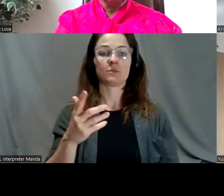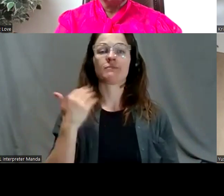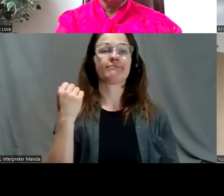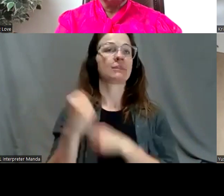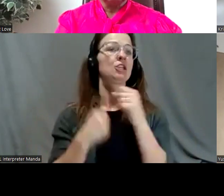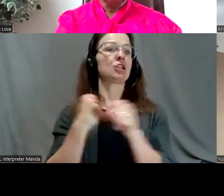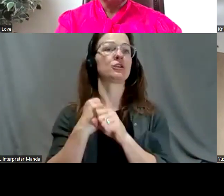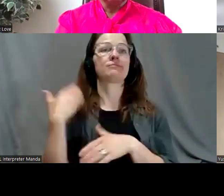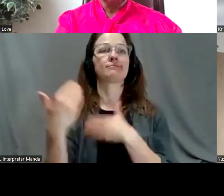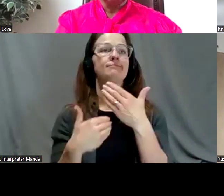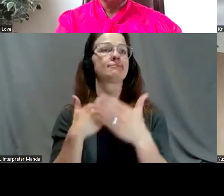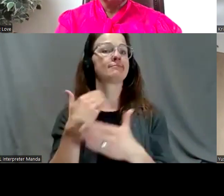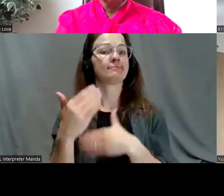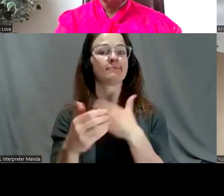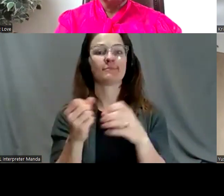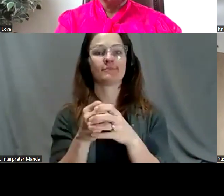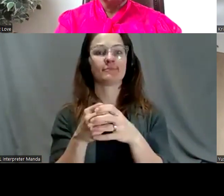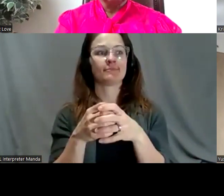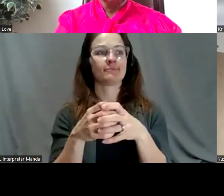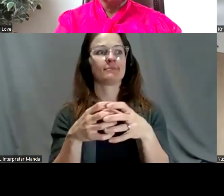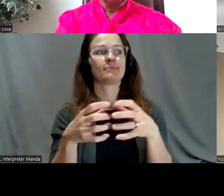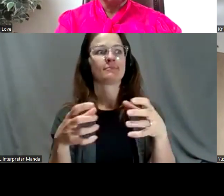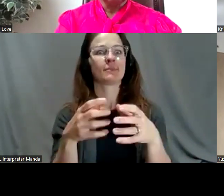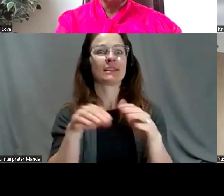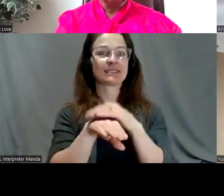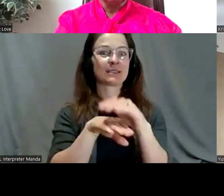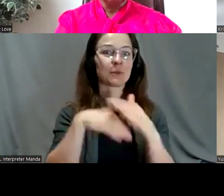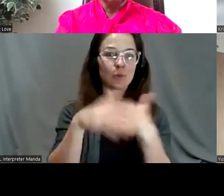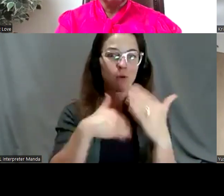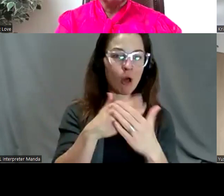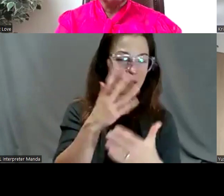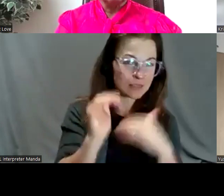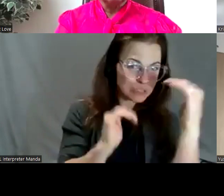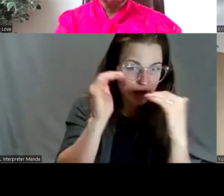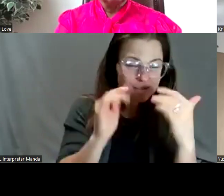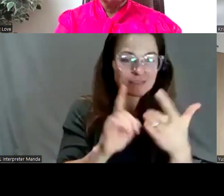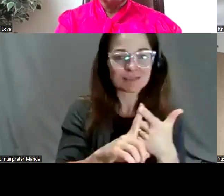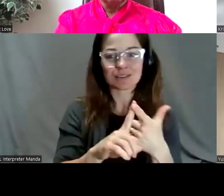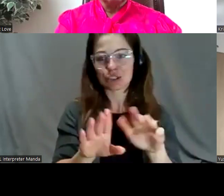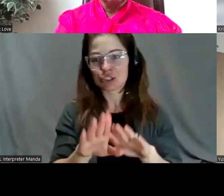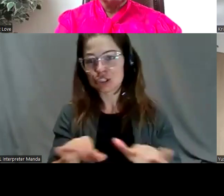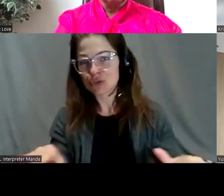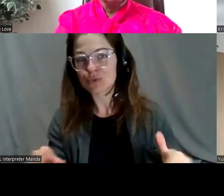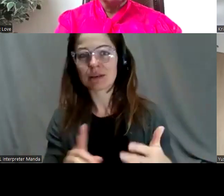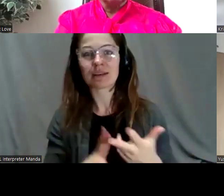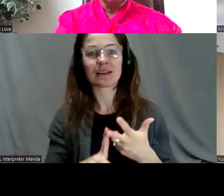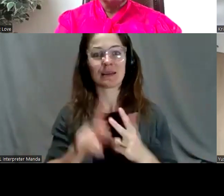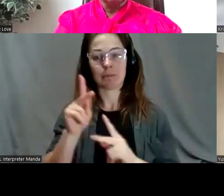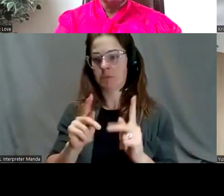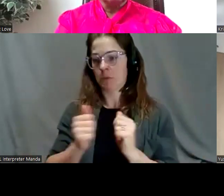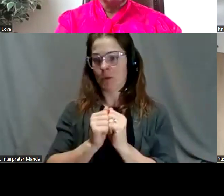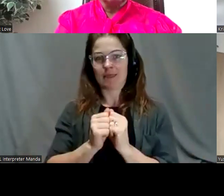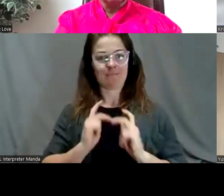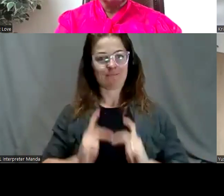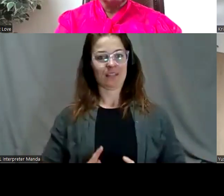to all adults, then children, people with physical disabilities that prevent them from